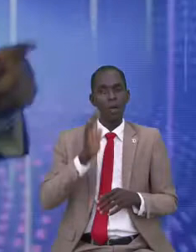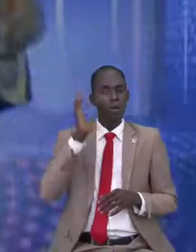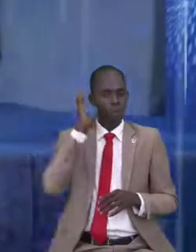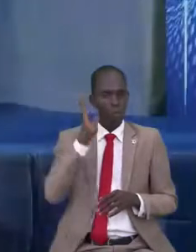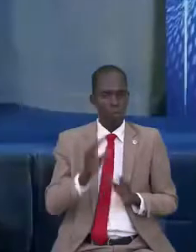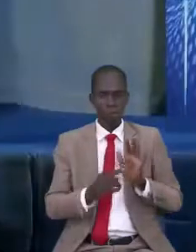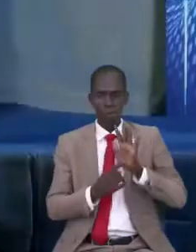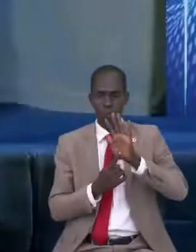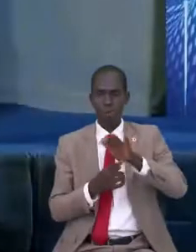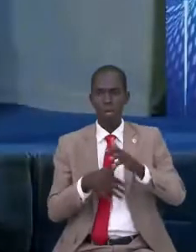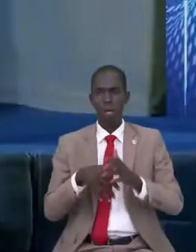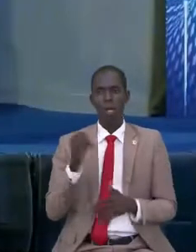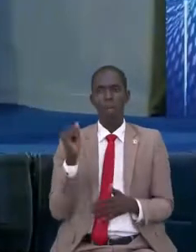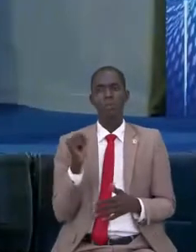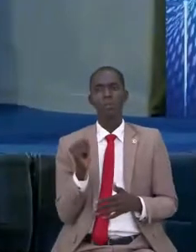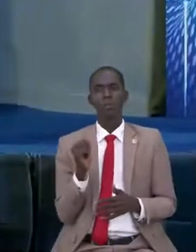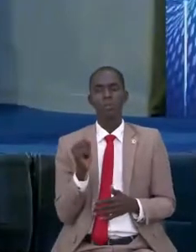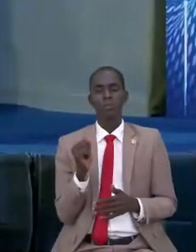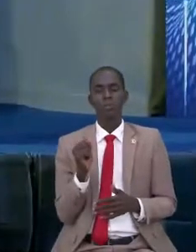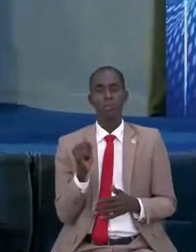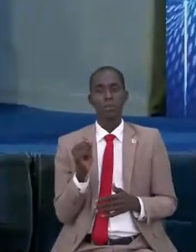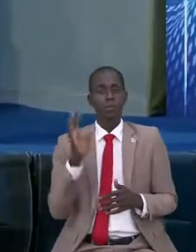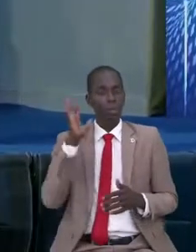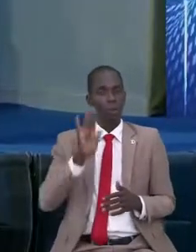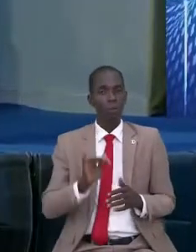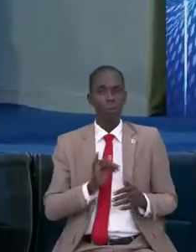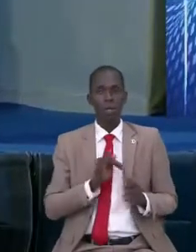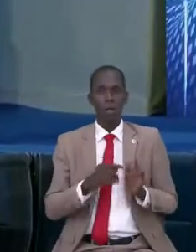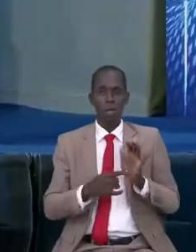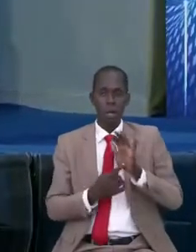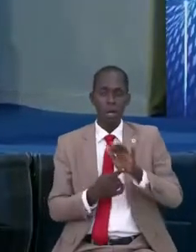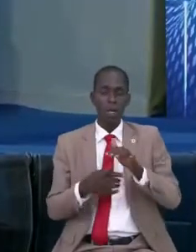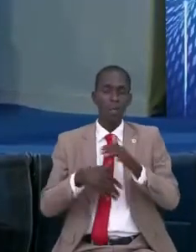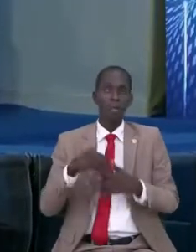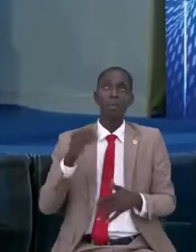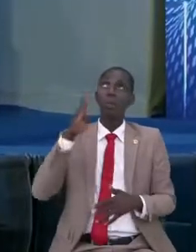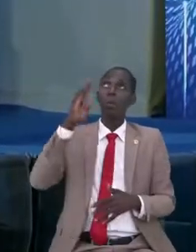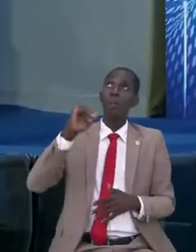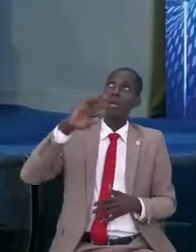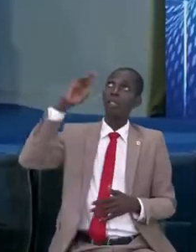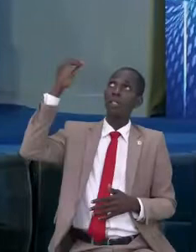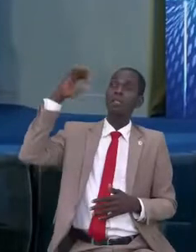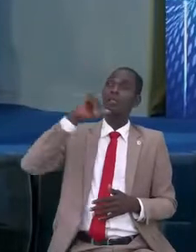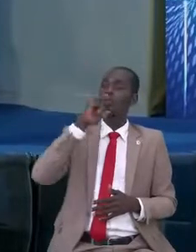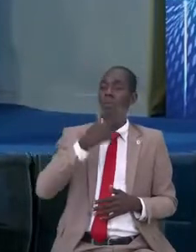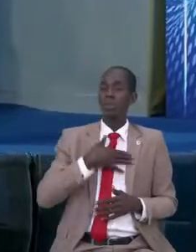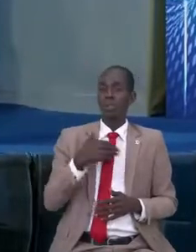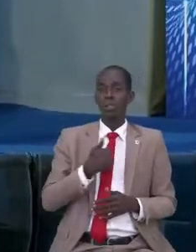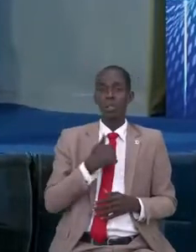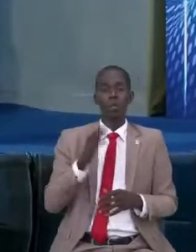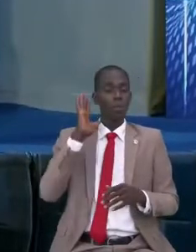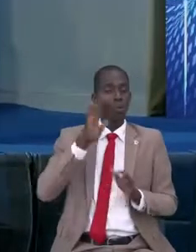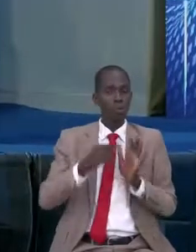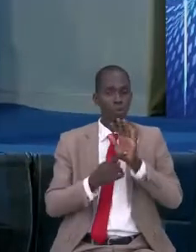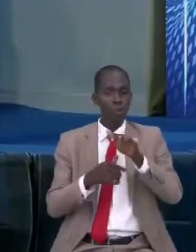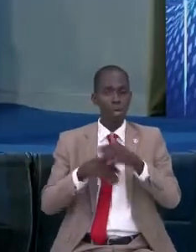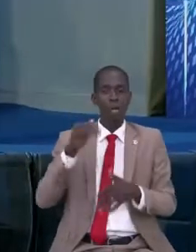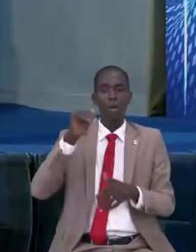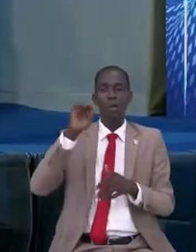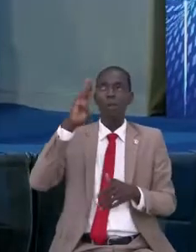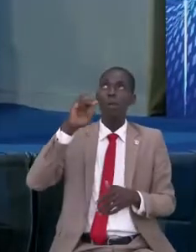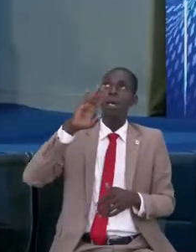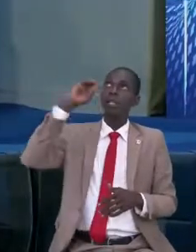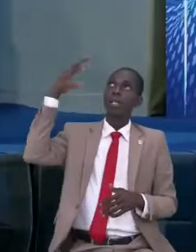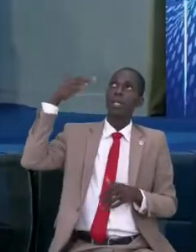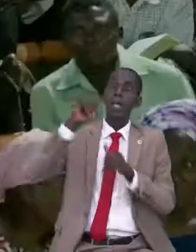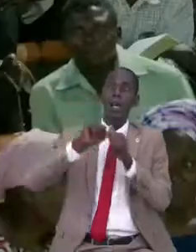out by grace, don't live out grace, by grace I'll act out everything you have deposited in